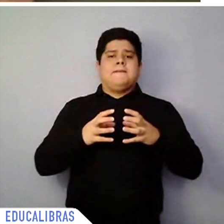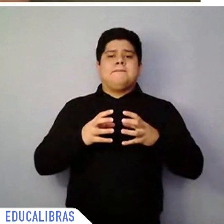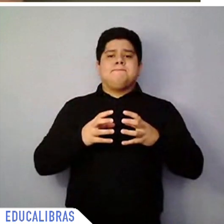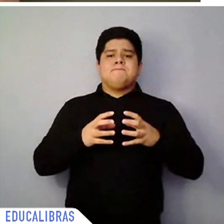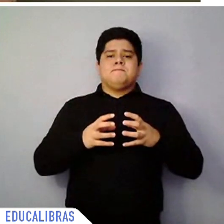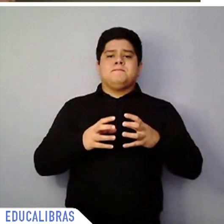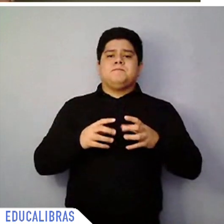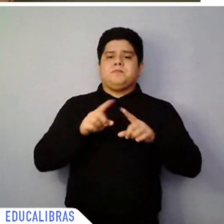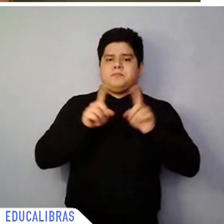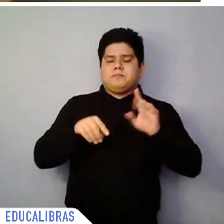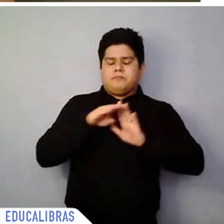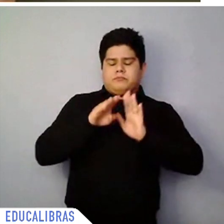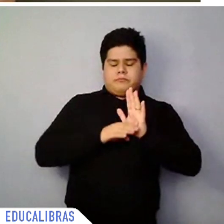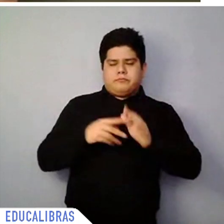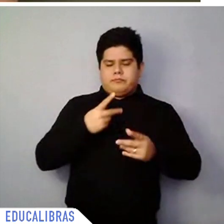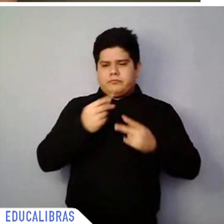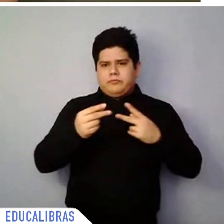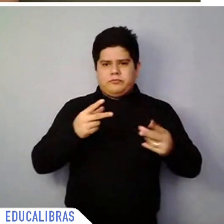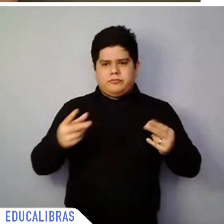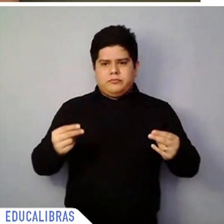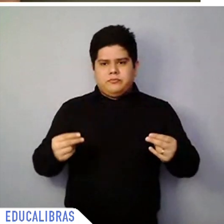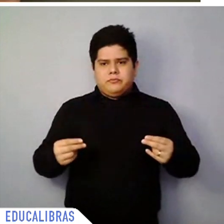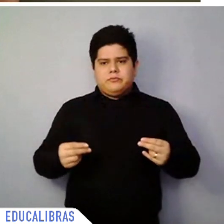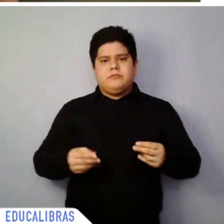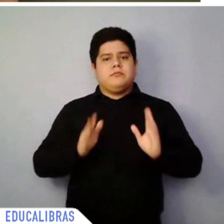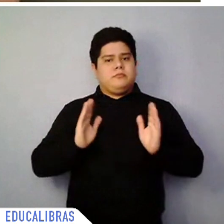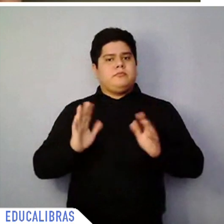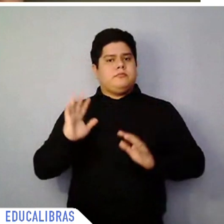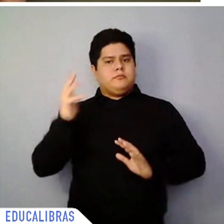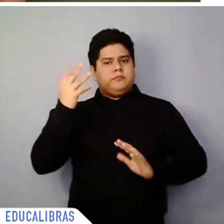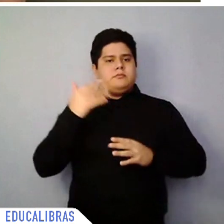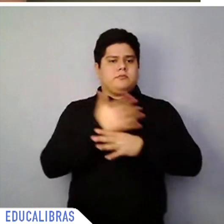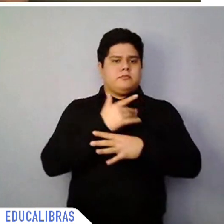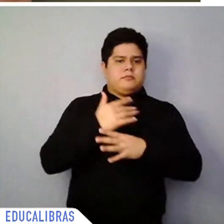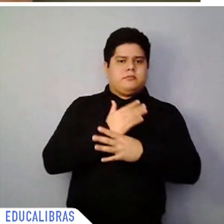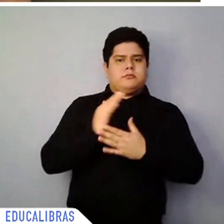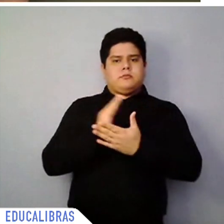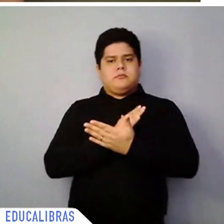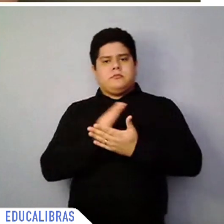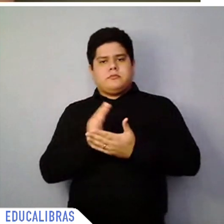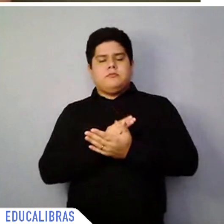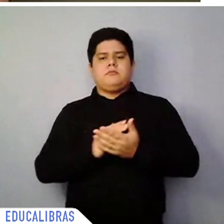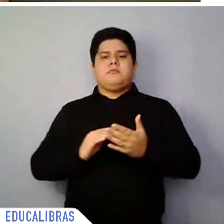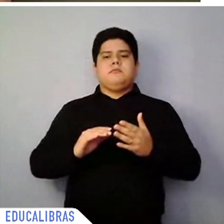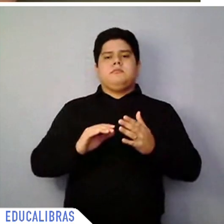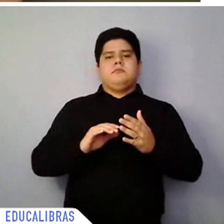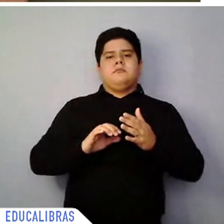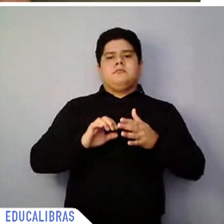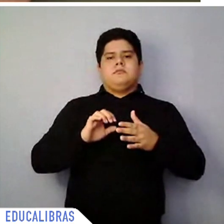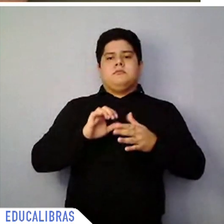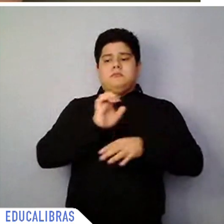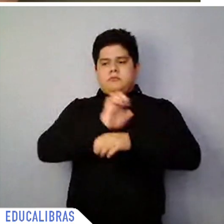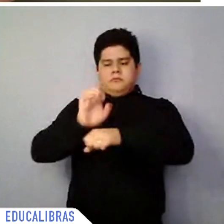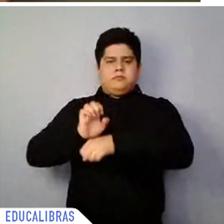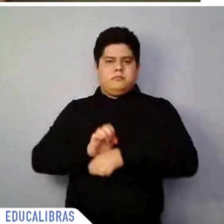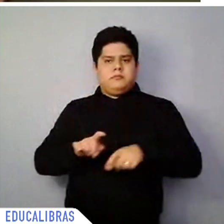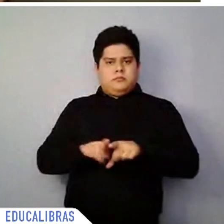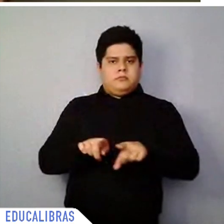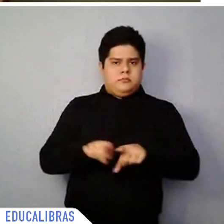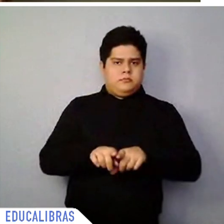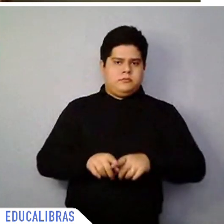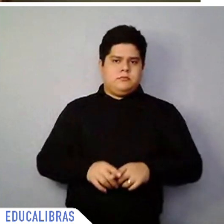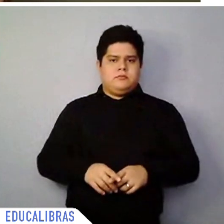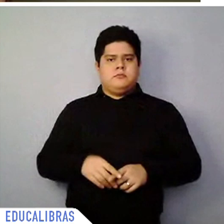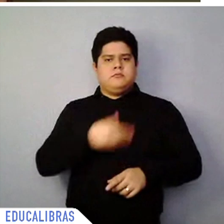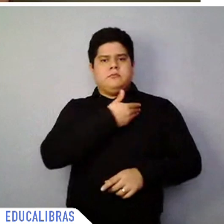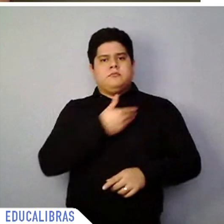this, for example, women who are breastfeeding should be incorporated into the program as fast as possible. This is happening